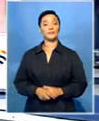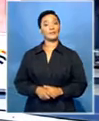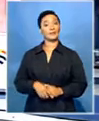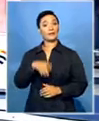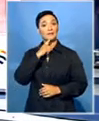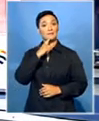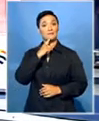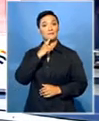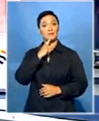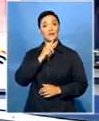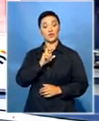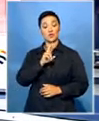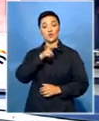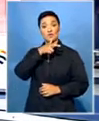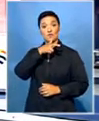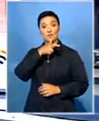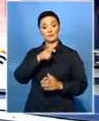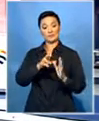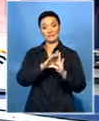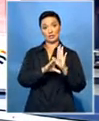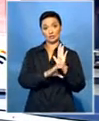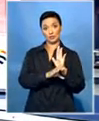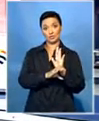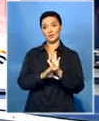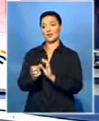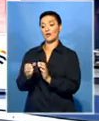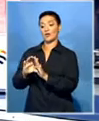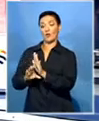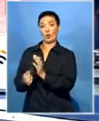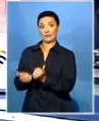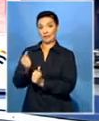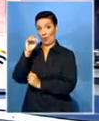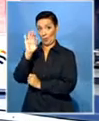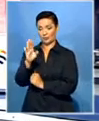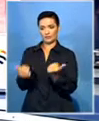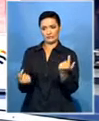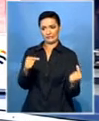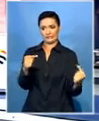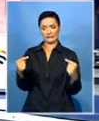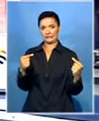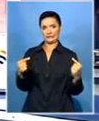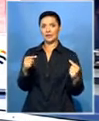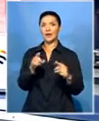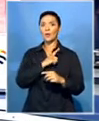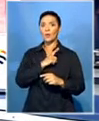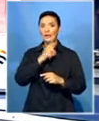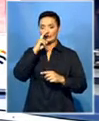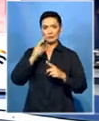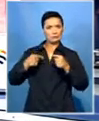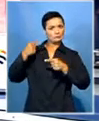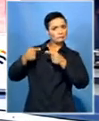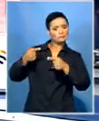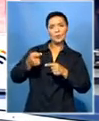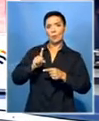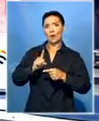The case of Immunities Act versus the Rome Statute at the Supreme Court of Appeal in Bloemfontein. This is the argument the court has to grapple